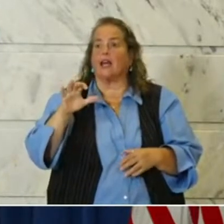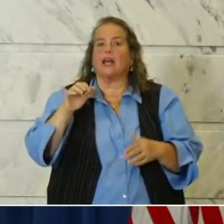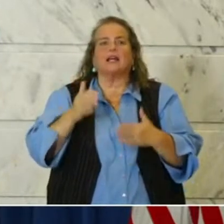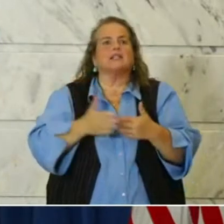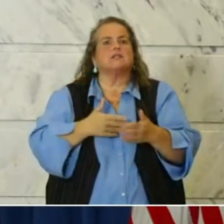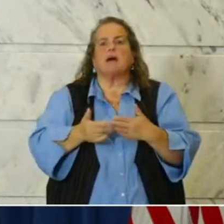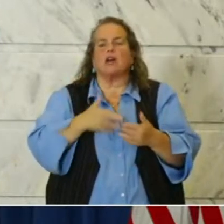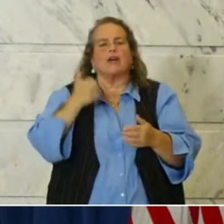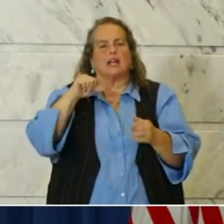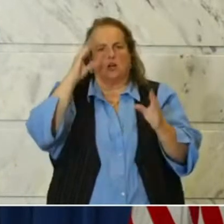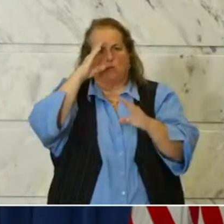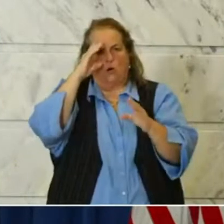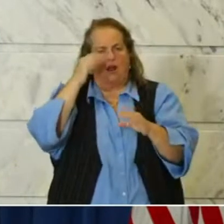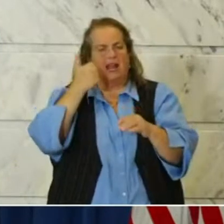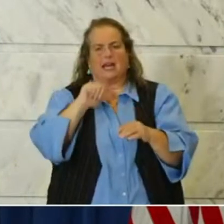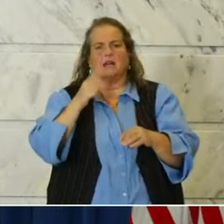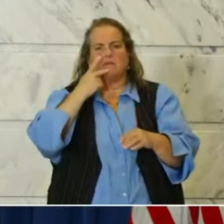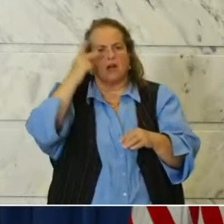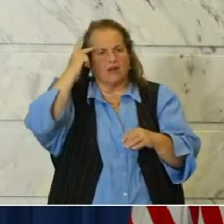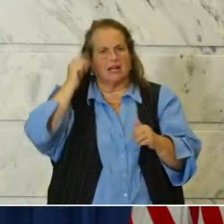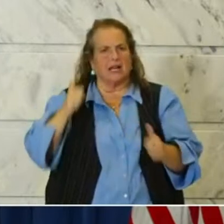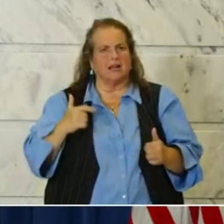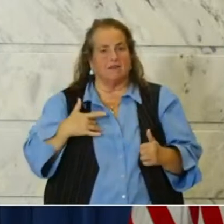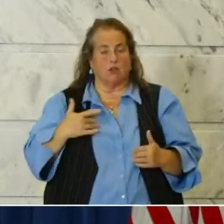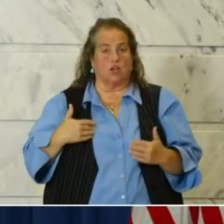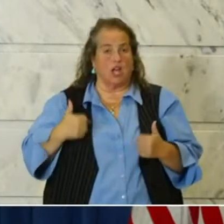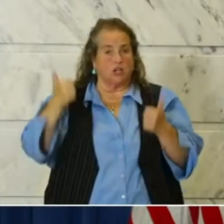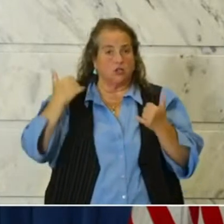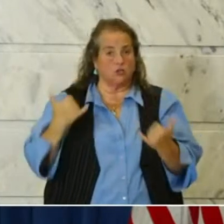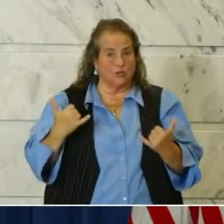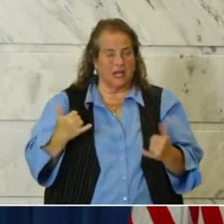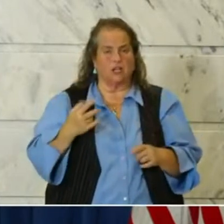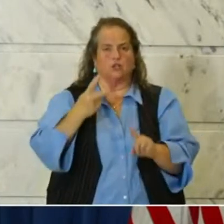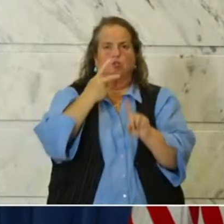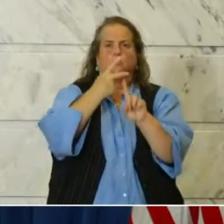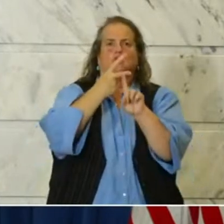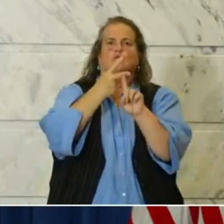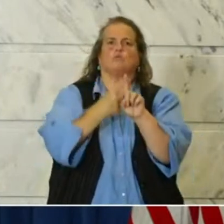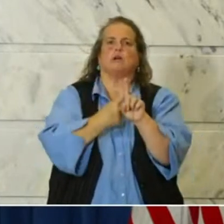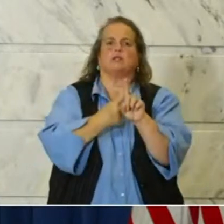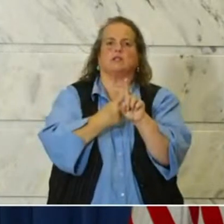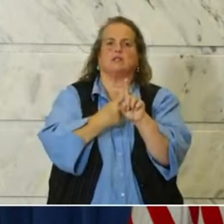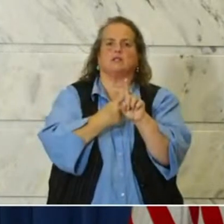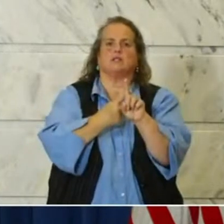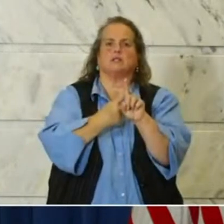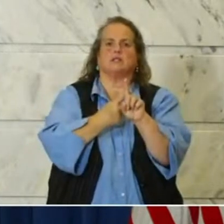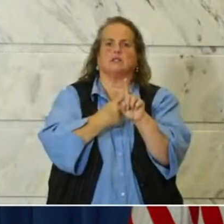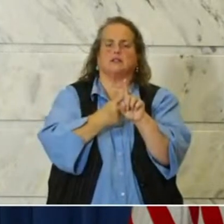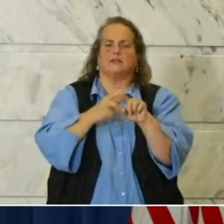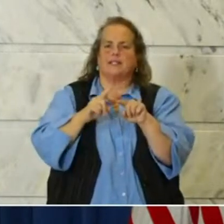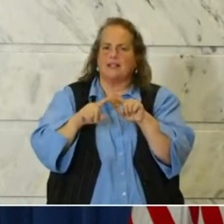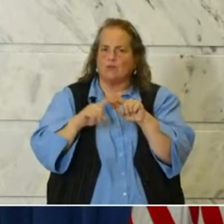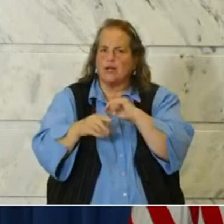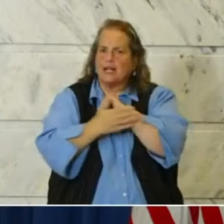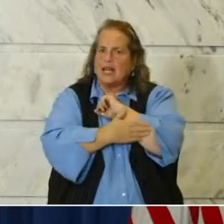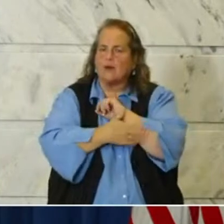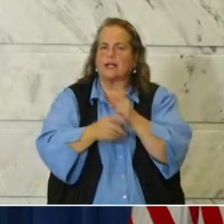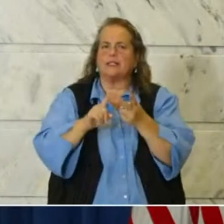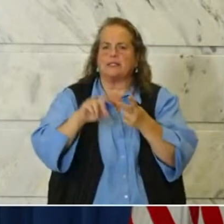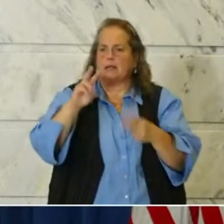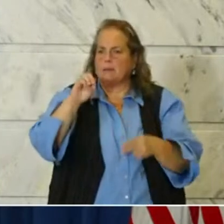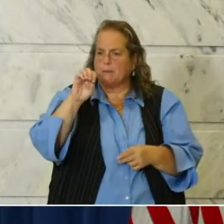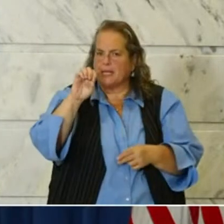parent must feel. Youngest today is 2 months old. All different counties: Meade,